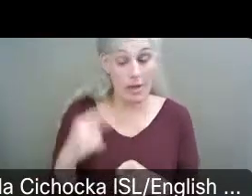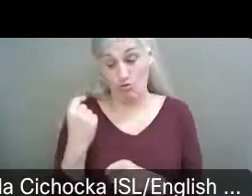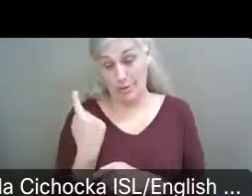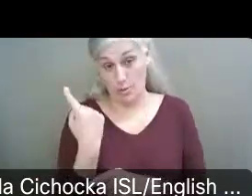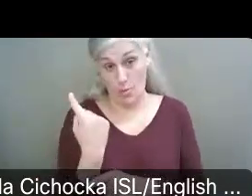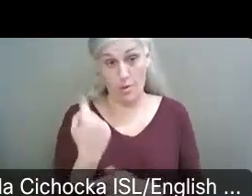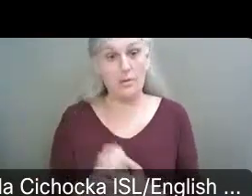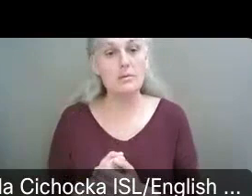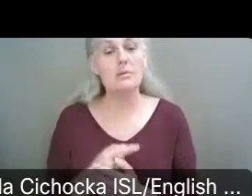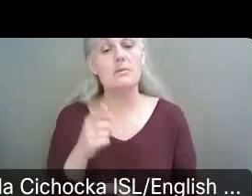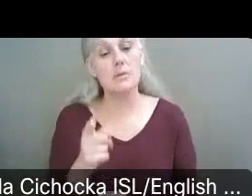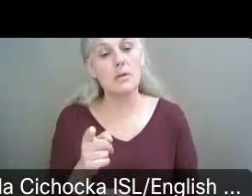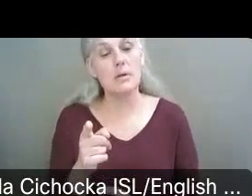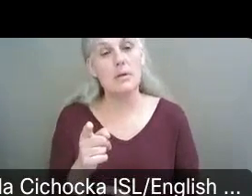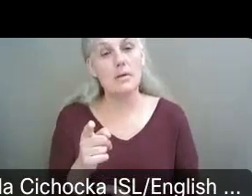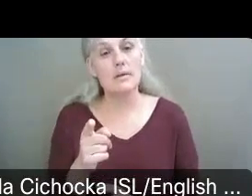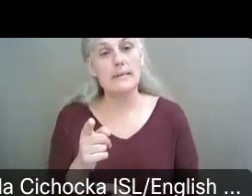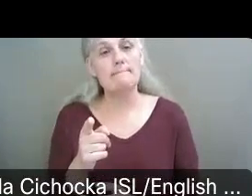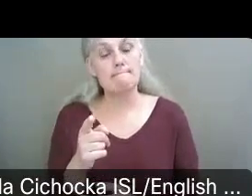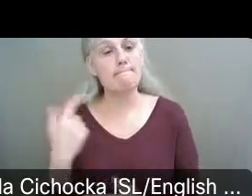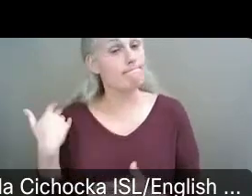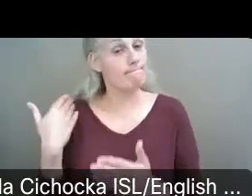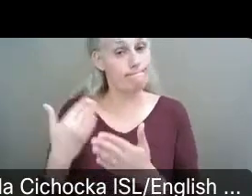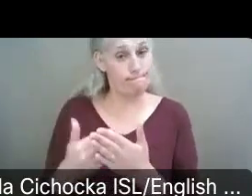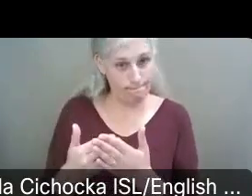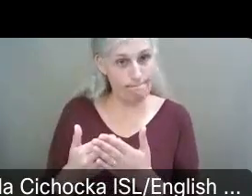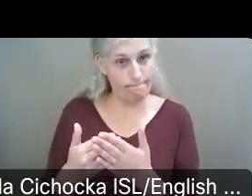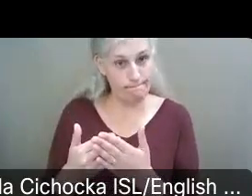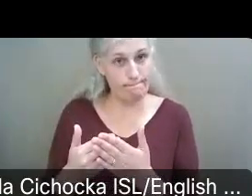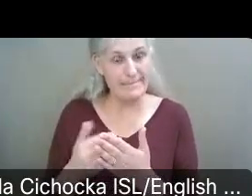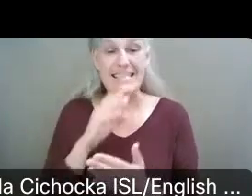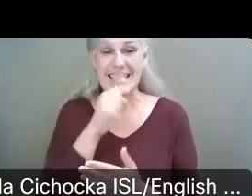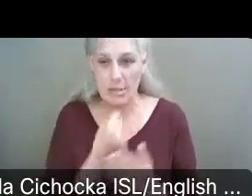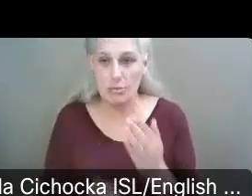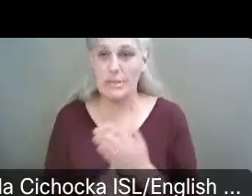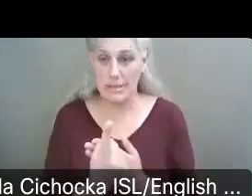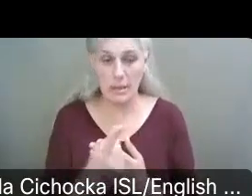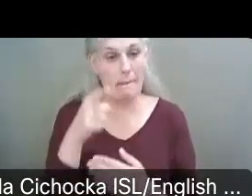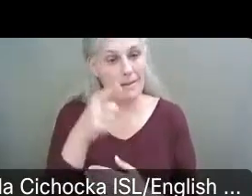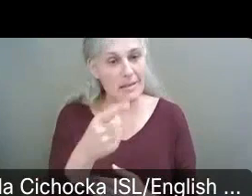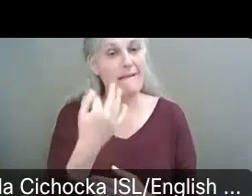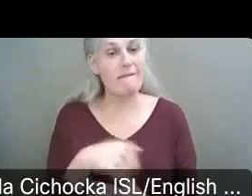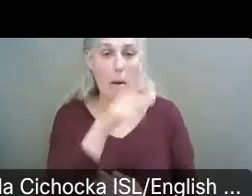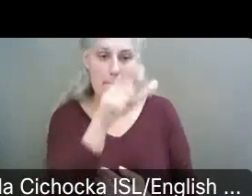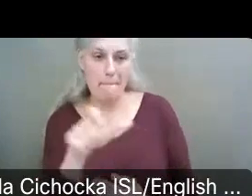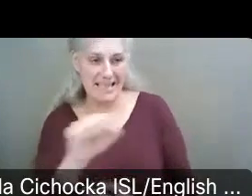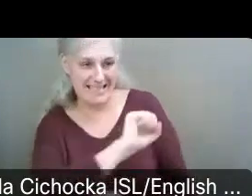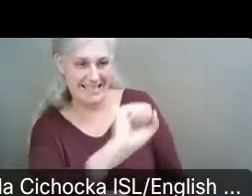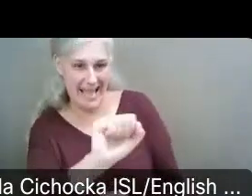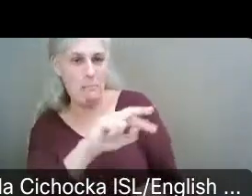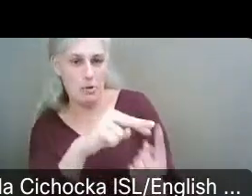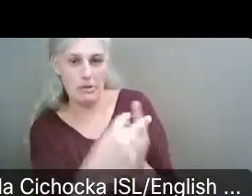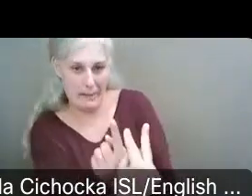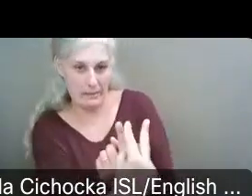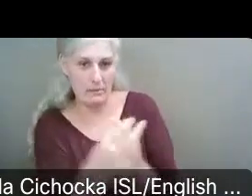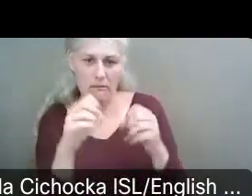one is to this point, serious incidents, but this one's from the patient's perspective, which of